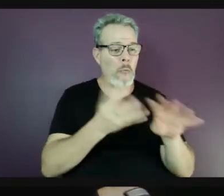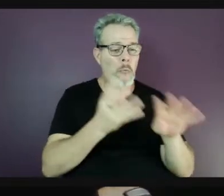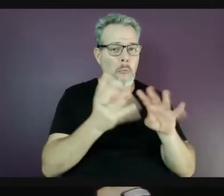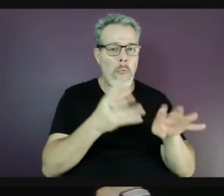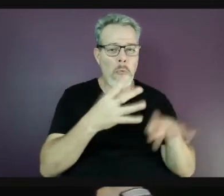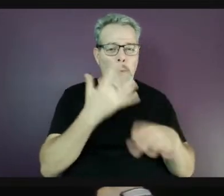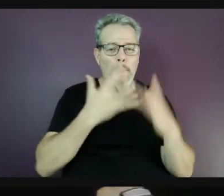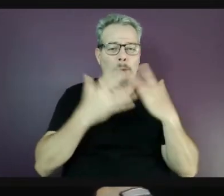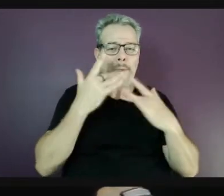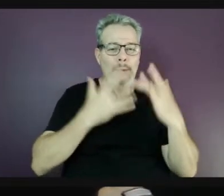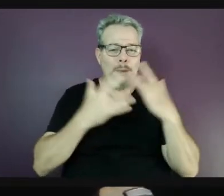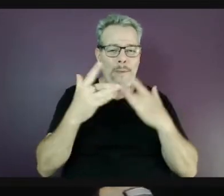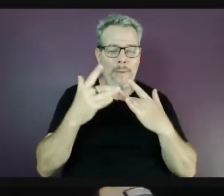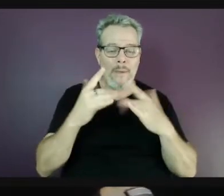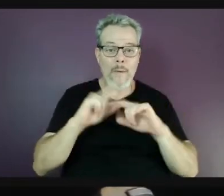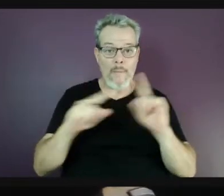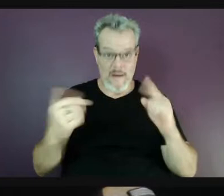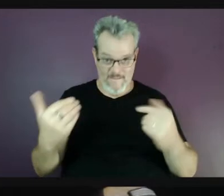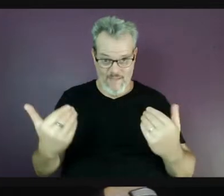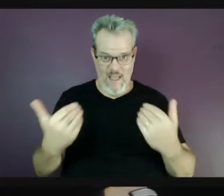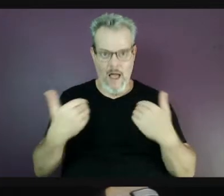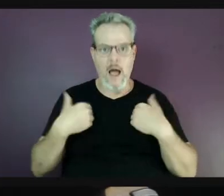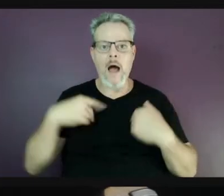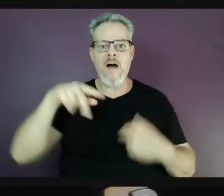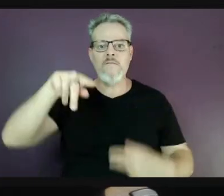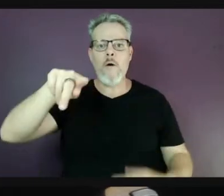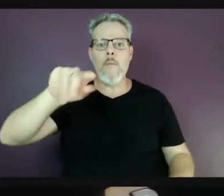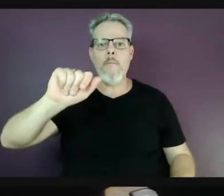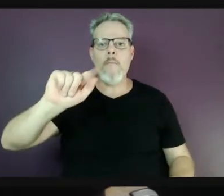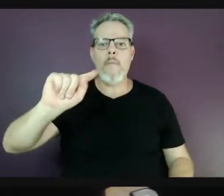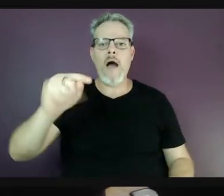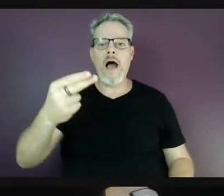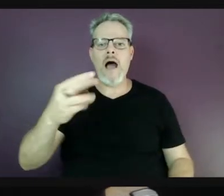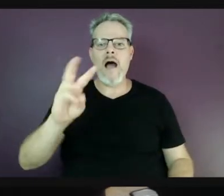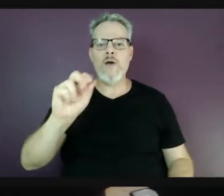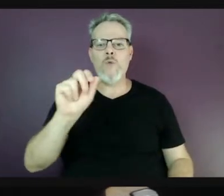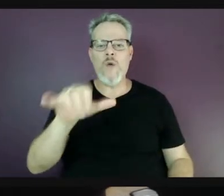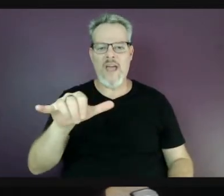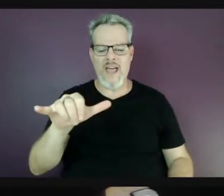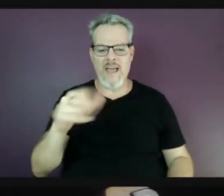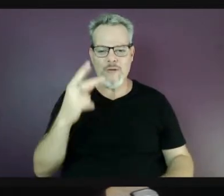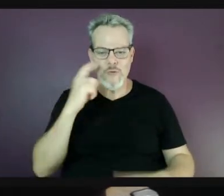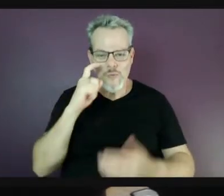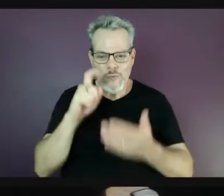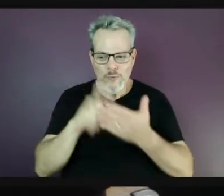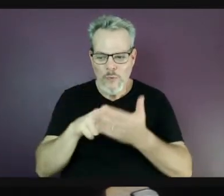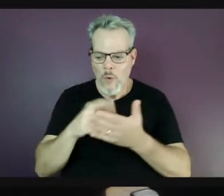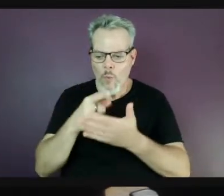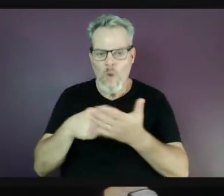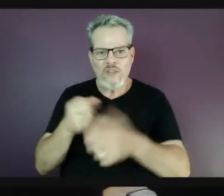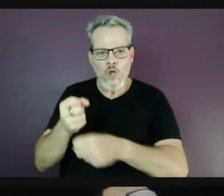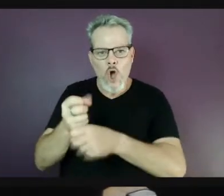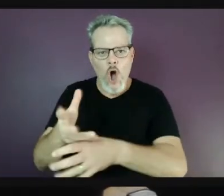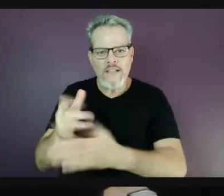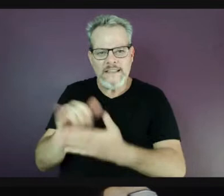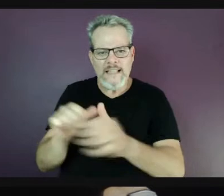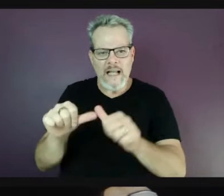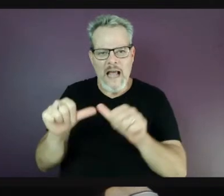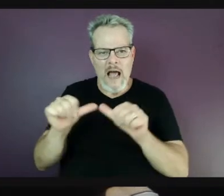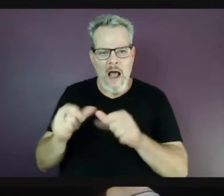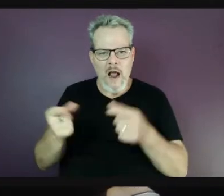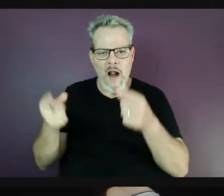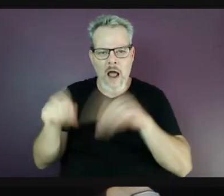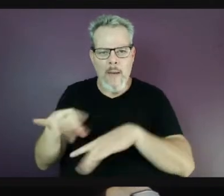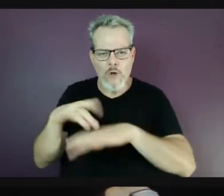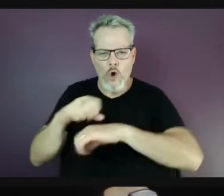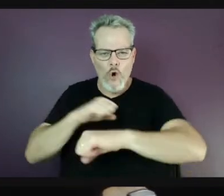if there was a pathway, you might consider it possibly being through here where you have a little gap where it could be causing earthquakes to the side, or maybe it's actually more right in